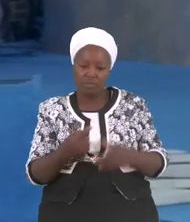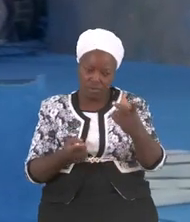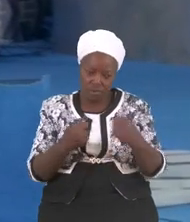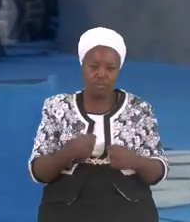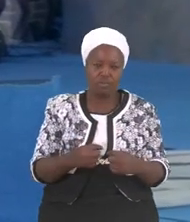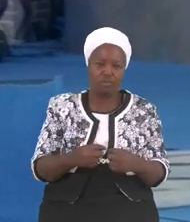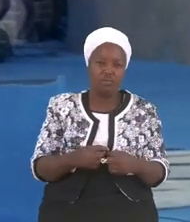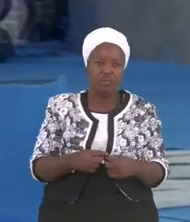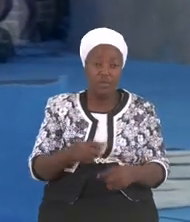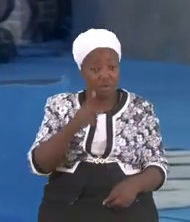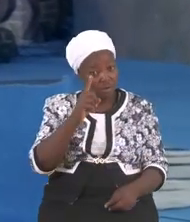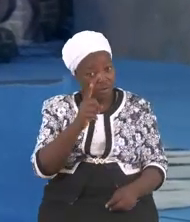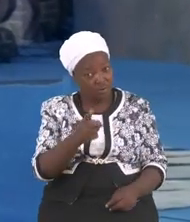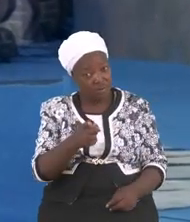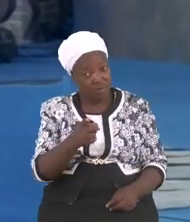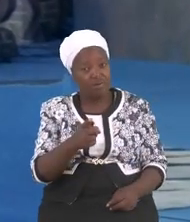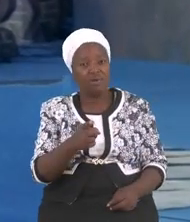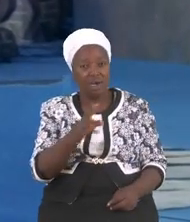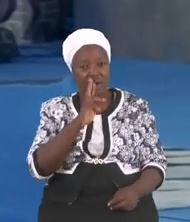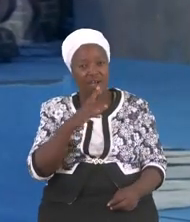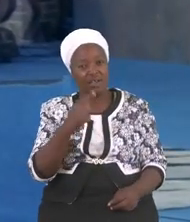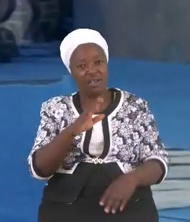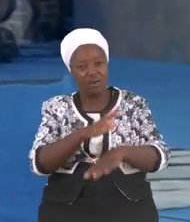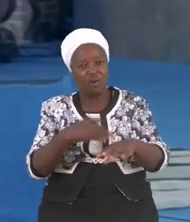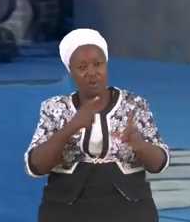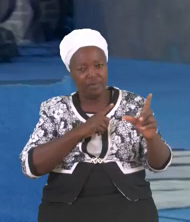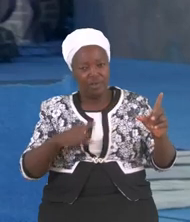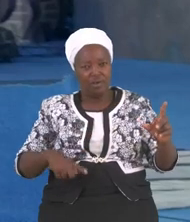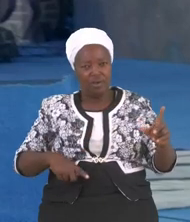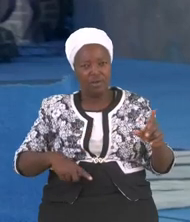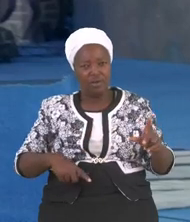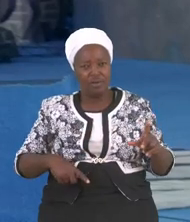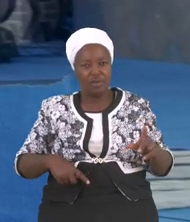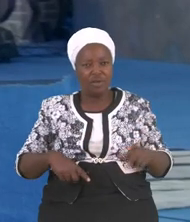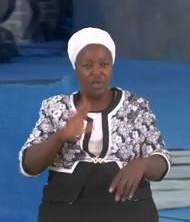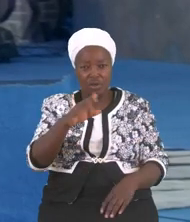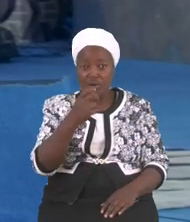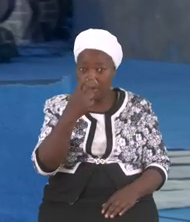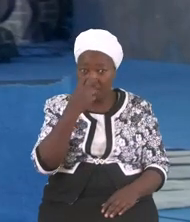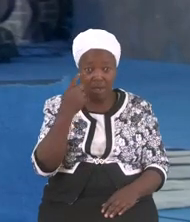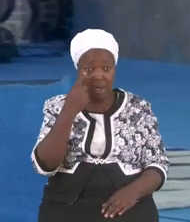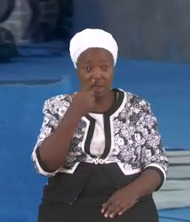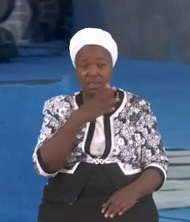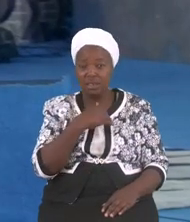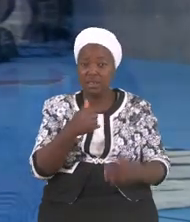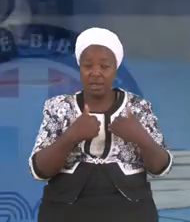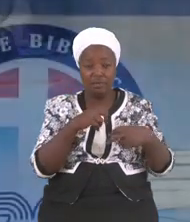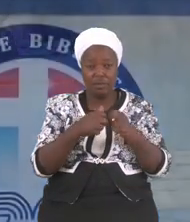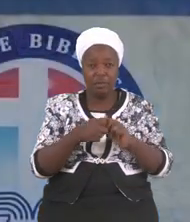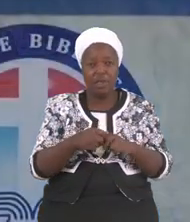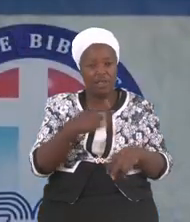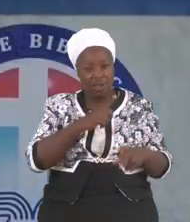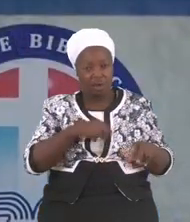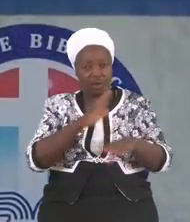you are the called of the Lord. Your eyesight is failing and the Lord is calling you tonight. He said,